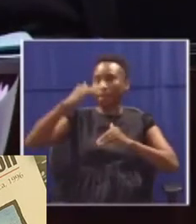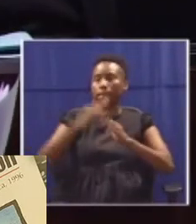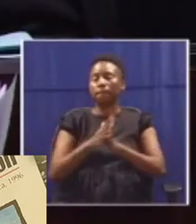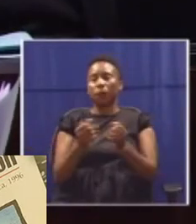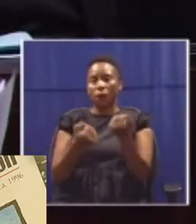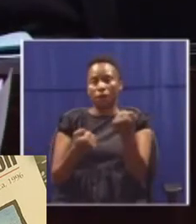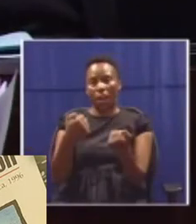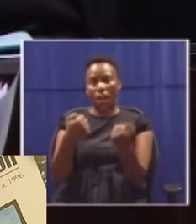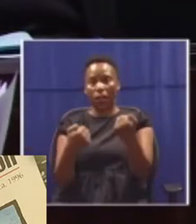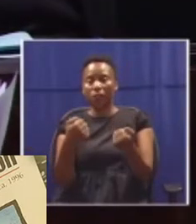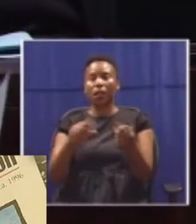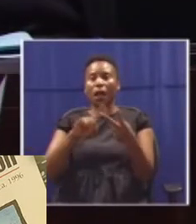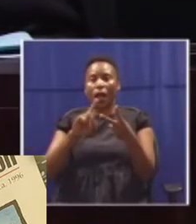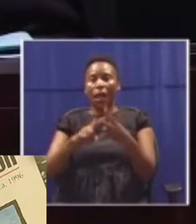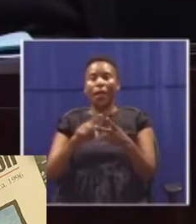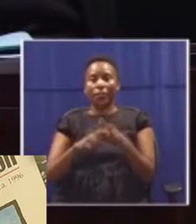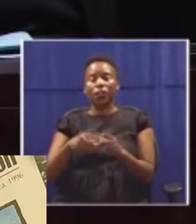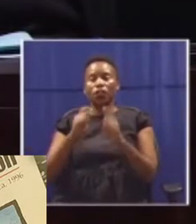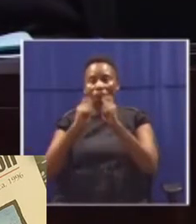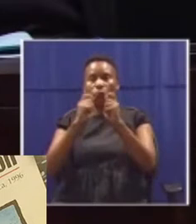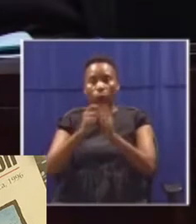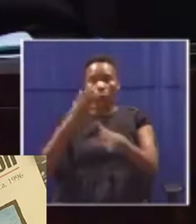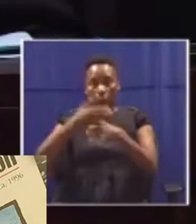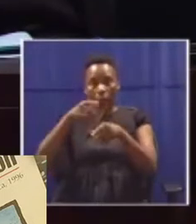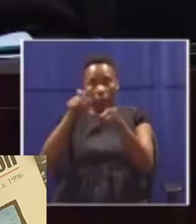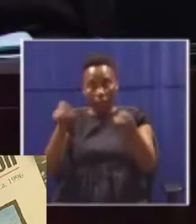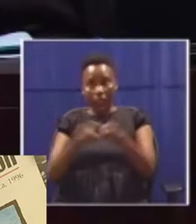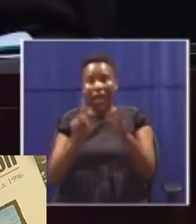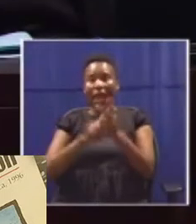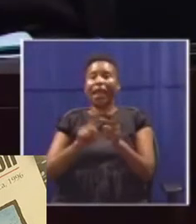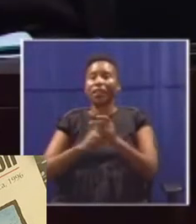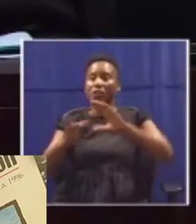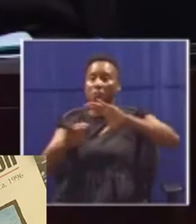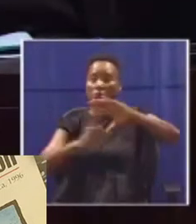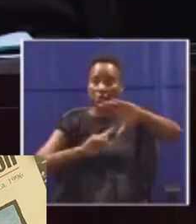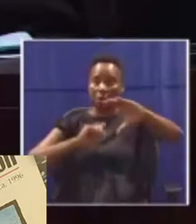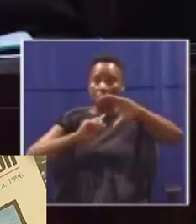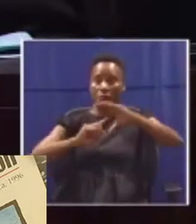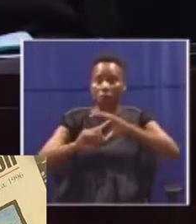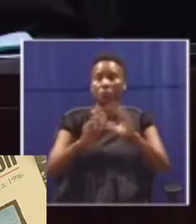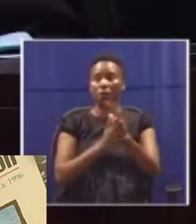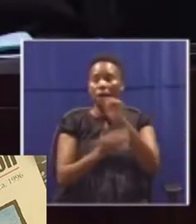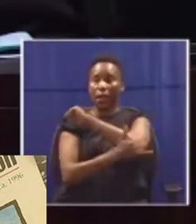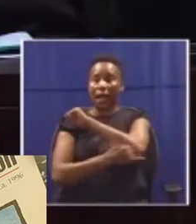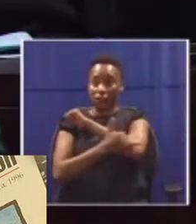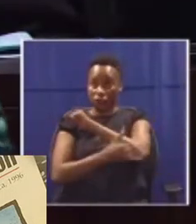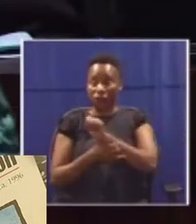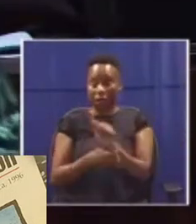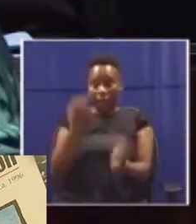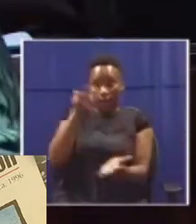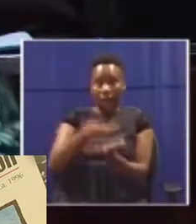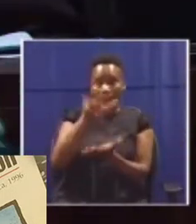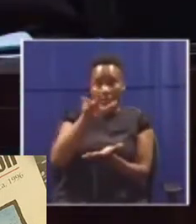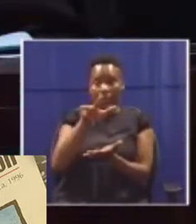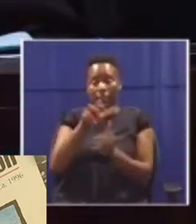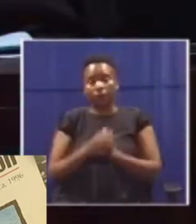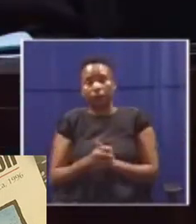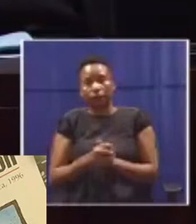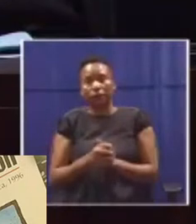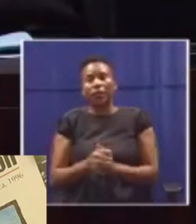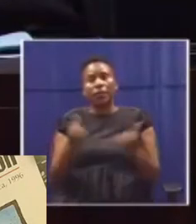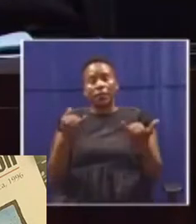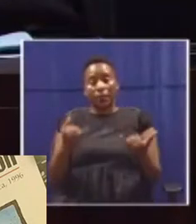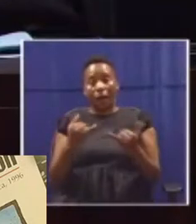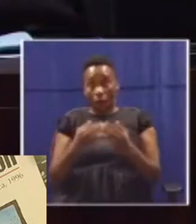the transport operator, and cross-border permits. In this regard, while the previous